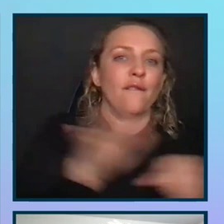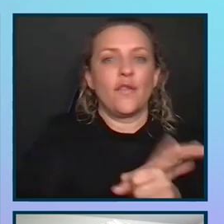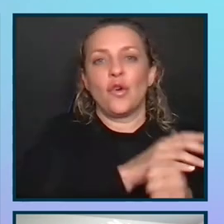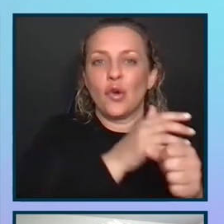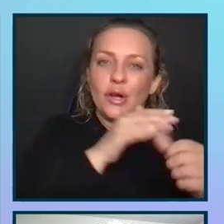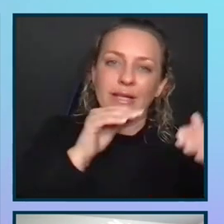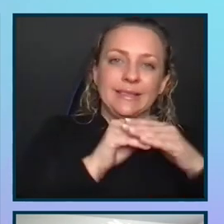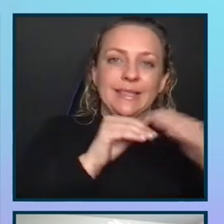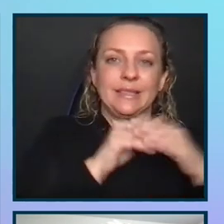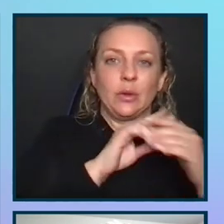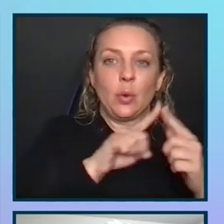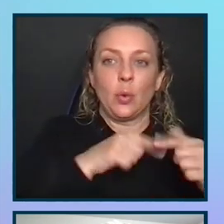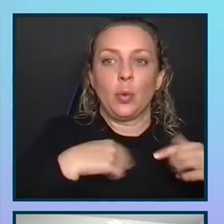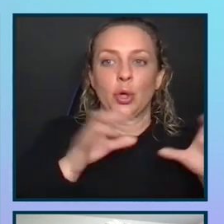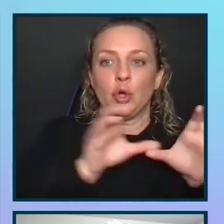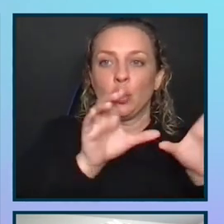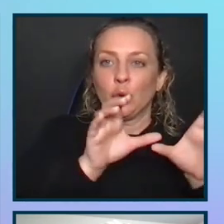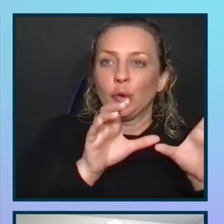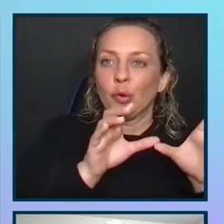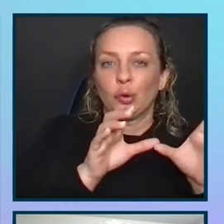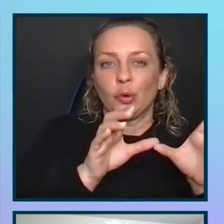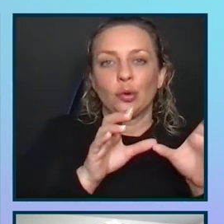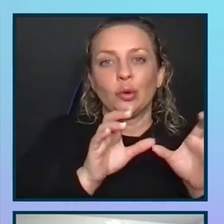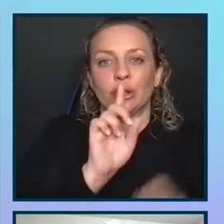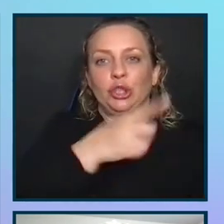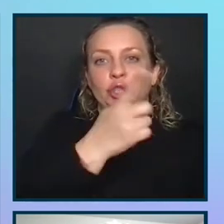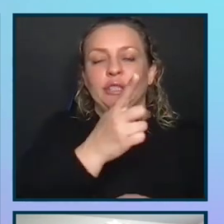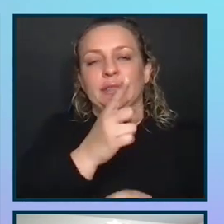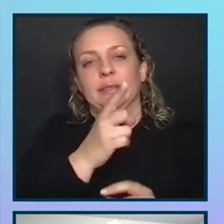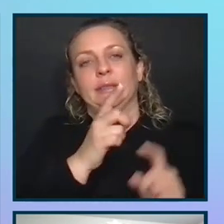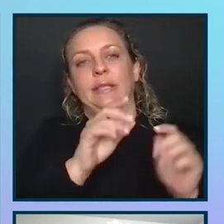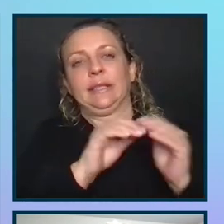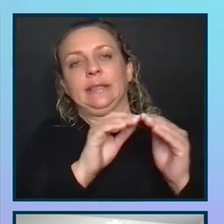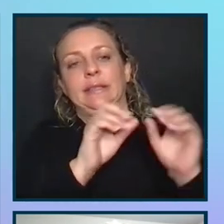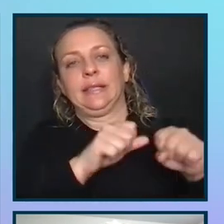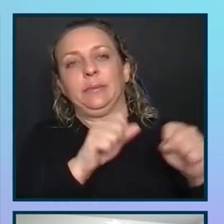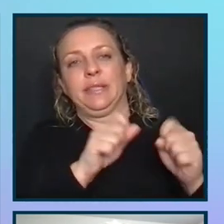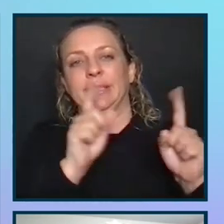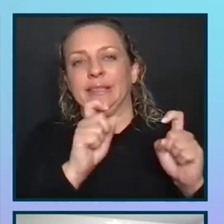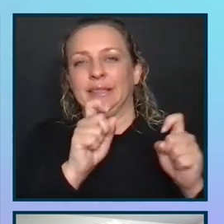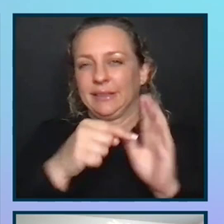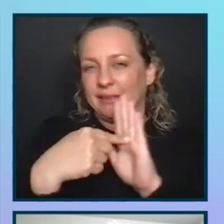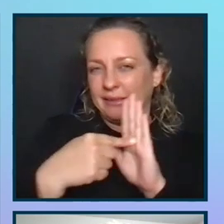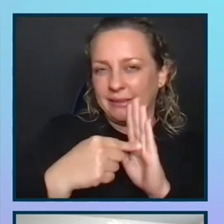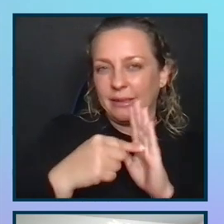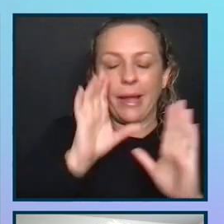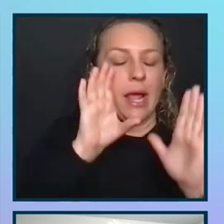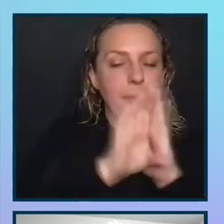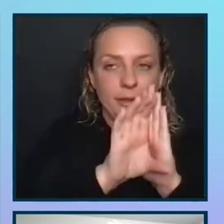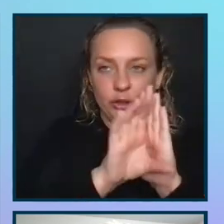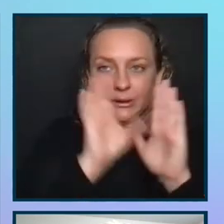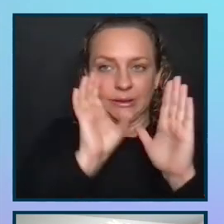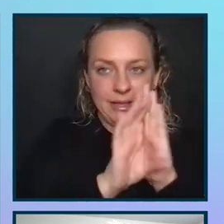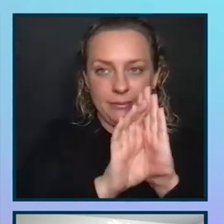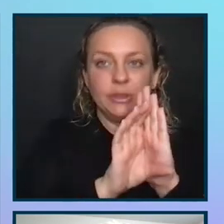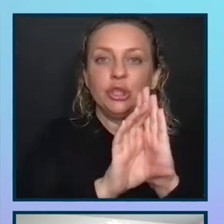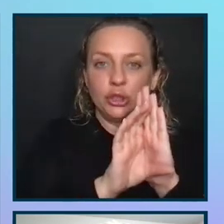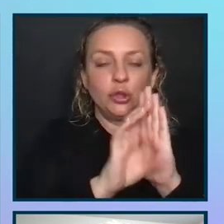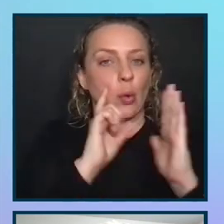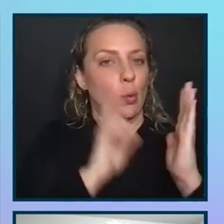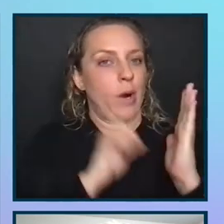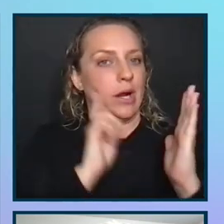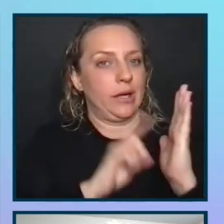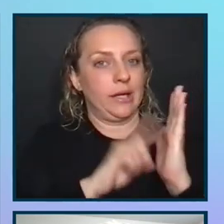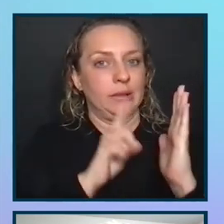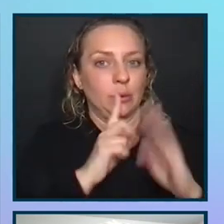accessibility when we do just accessibility testing. Let's take as a simple example, images, right? Image recognition has come a long way, and we're going to